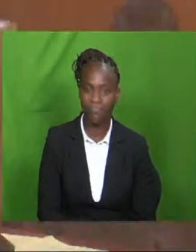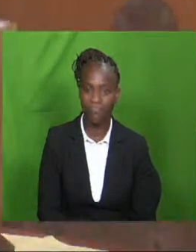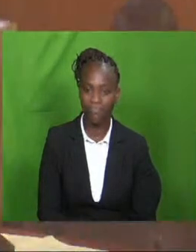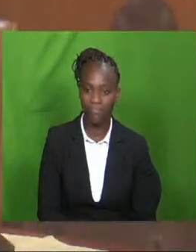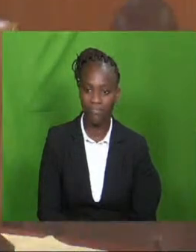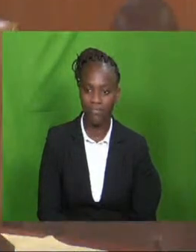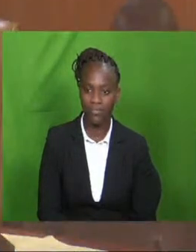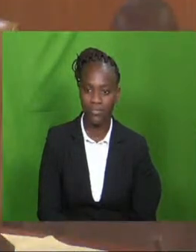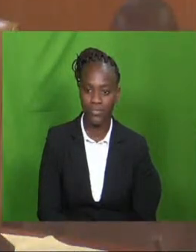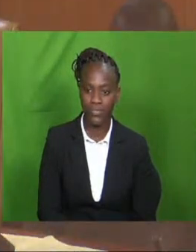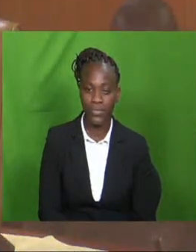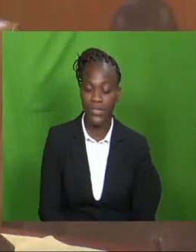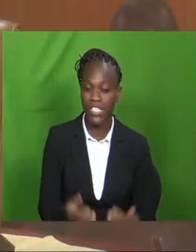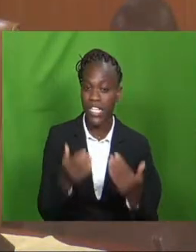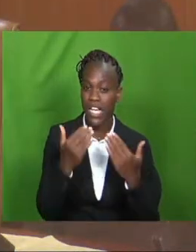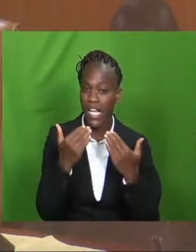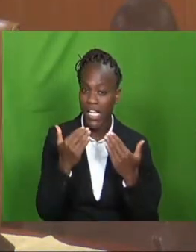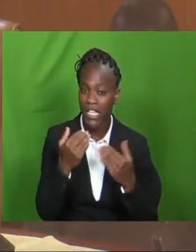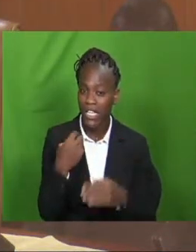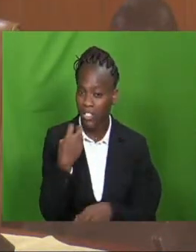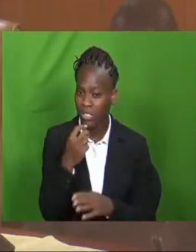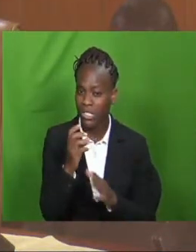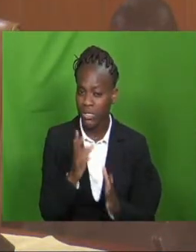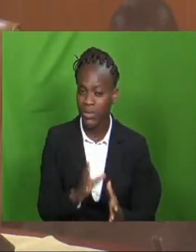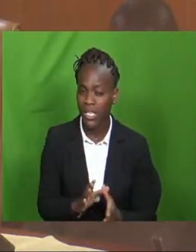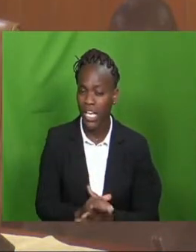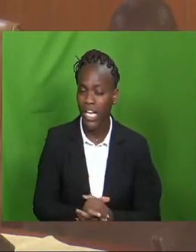Thank you, Mr. Speaker. Mr. Speaker,